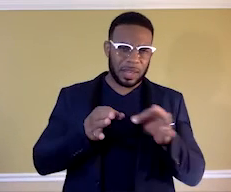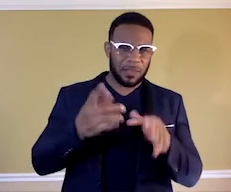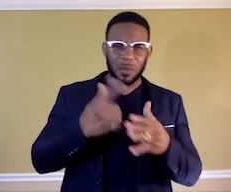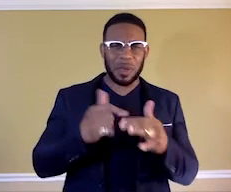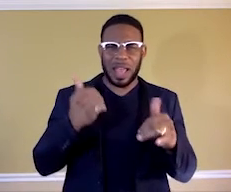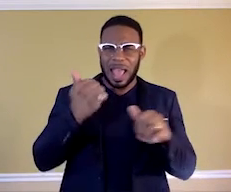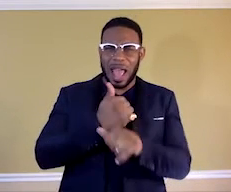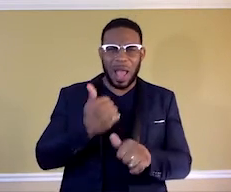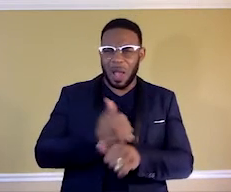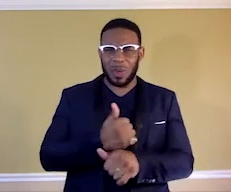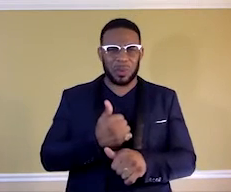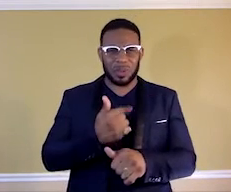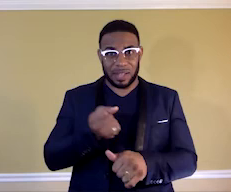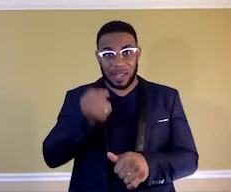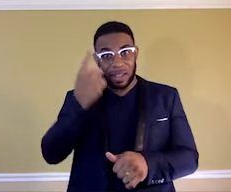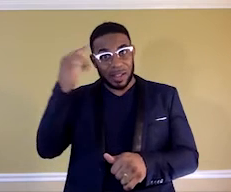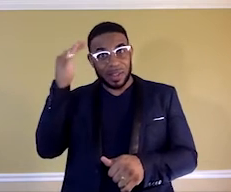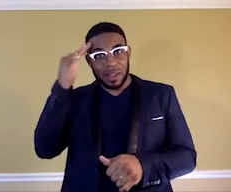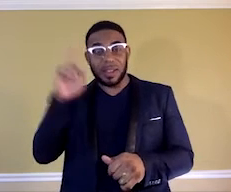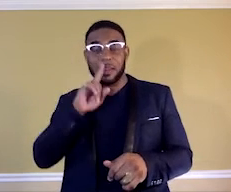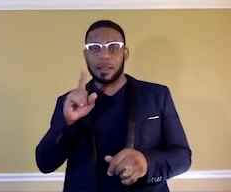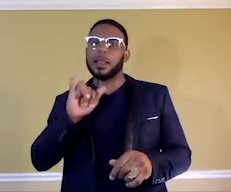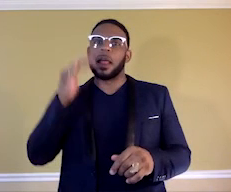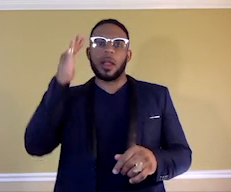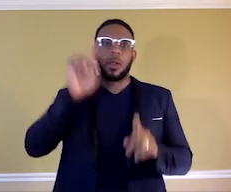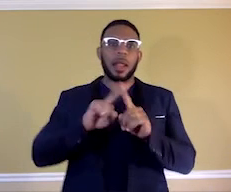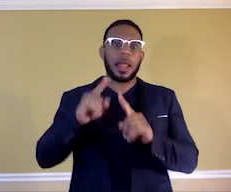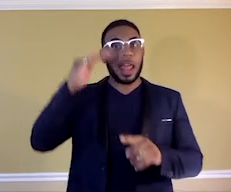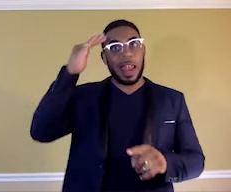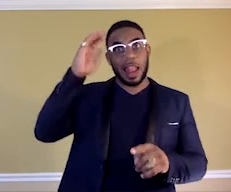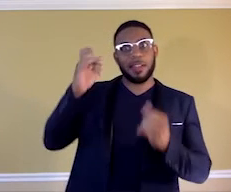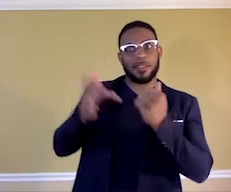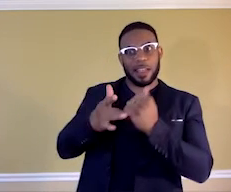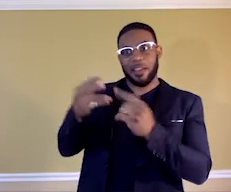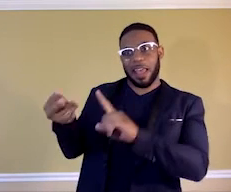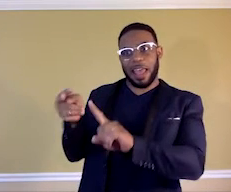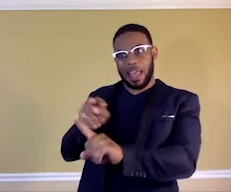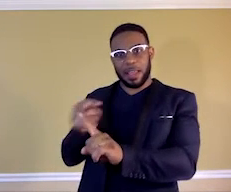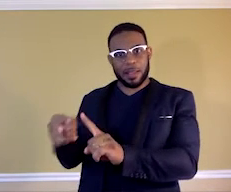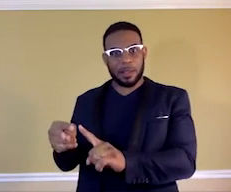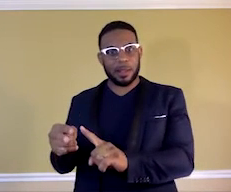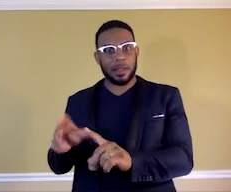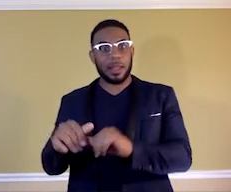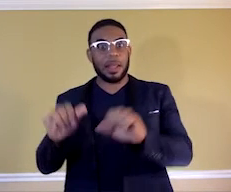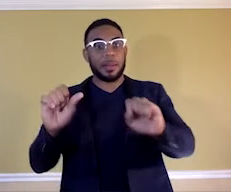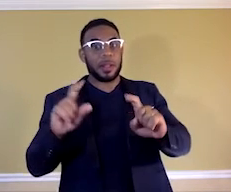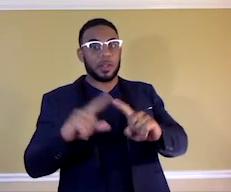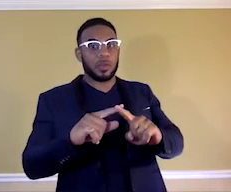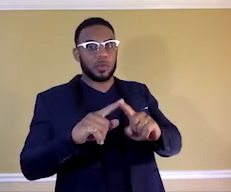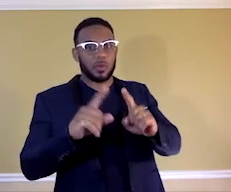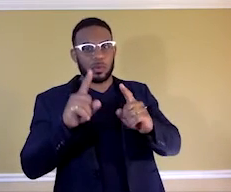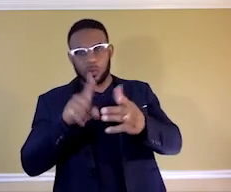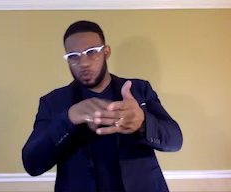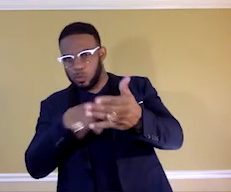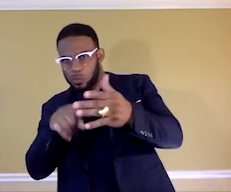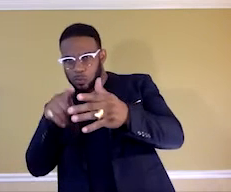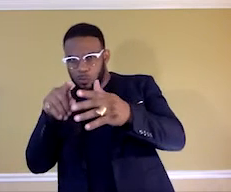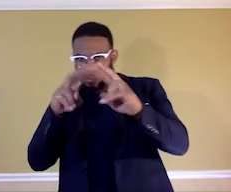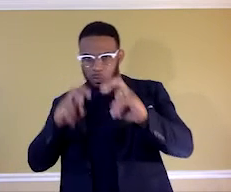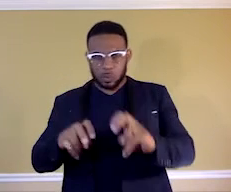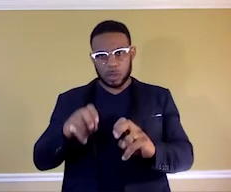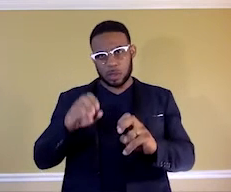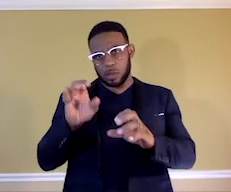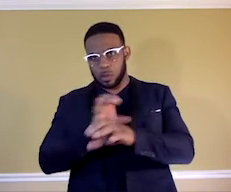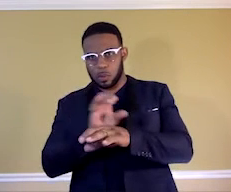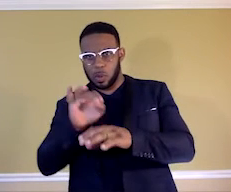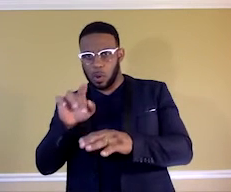what algorithmic literacy is, that is known as the knowledge of technical aspects and the ability to critique computer programming